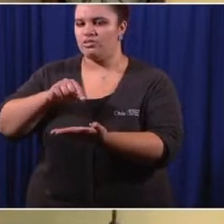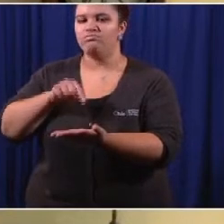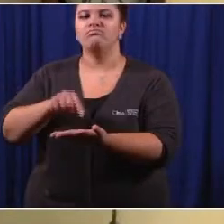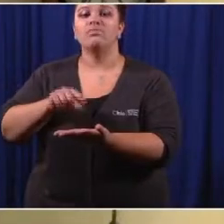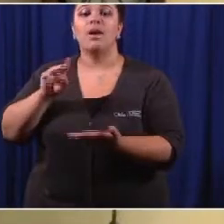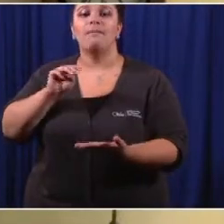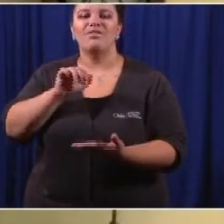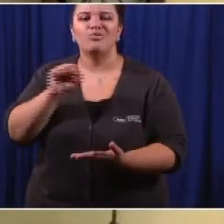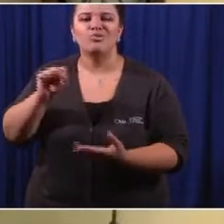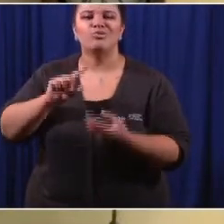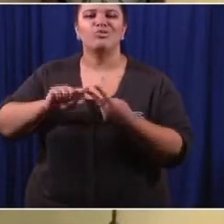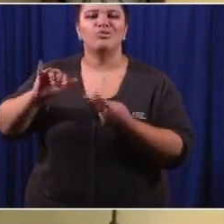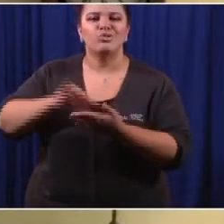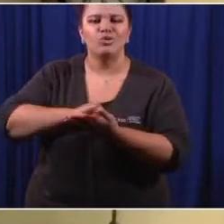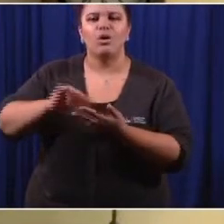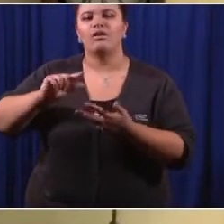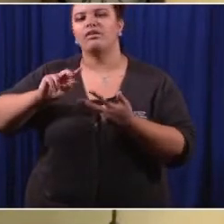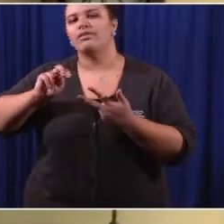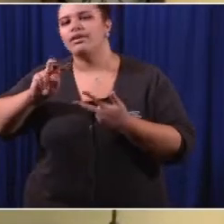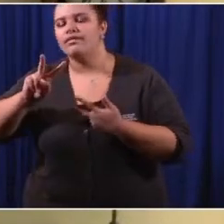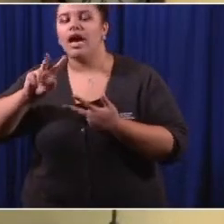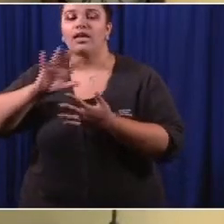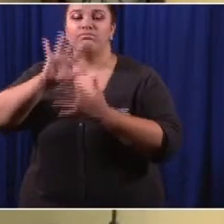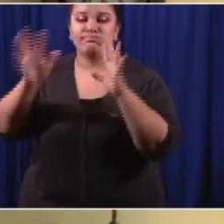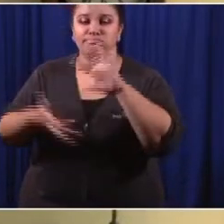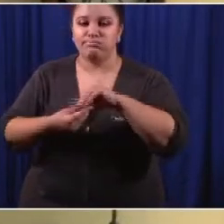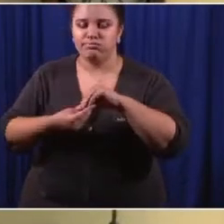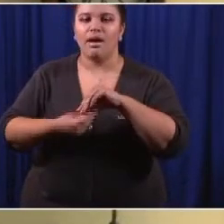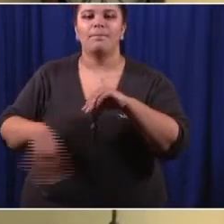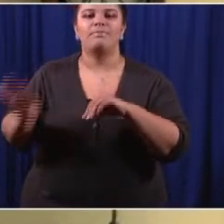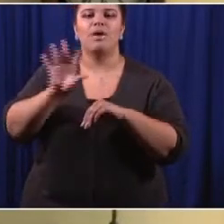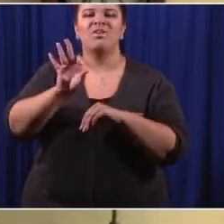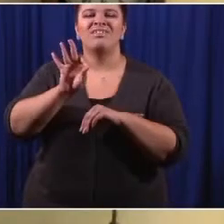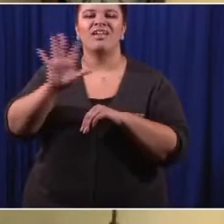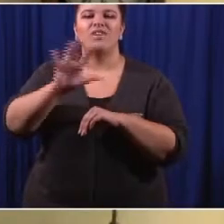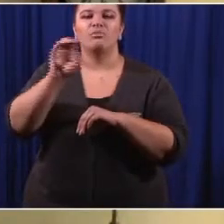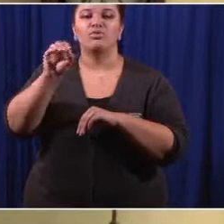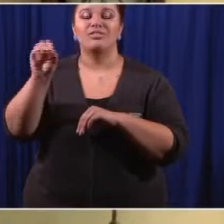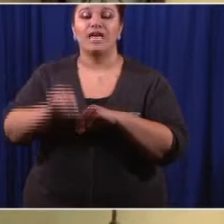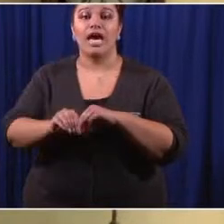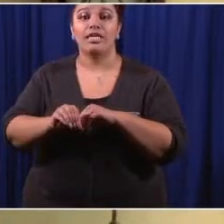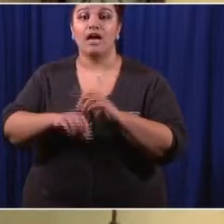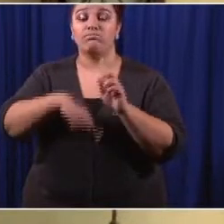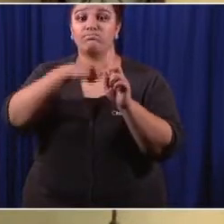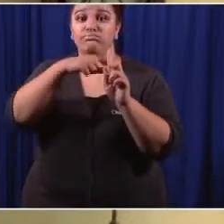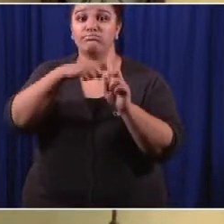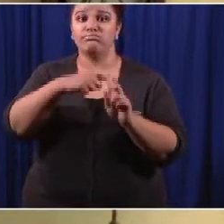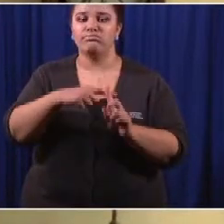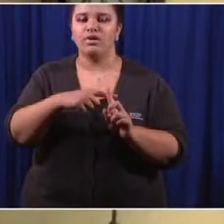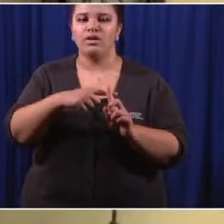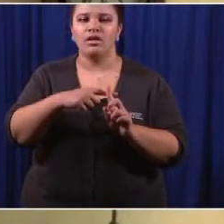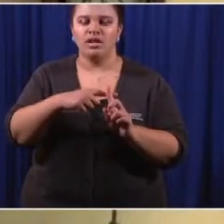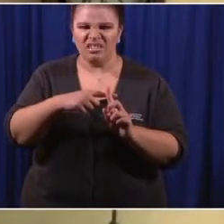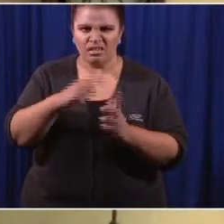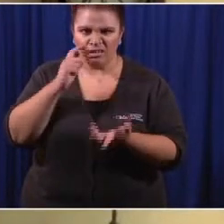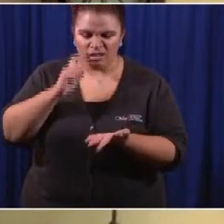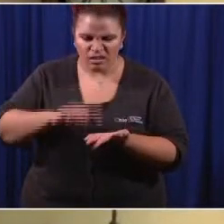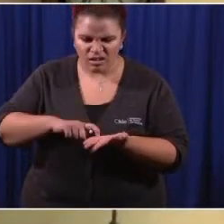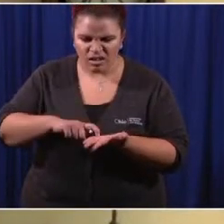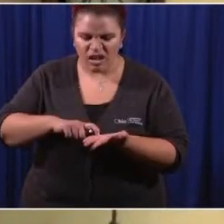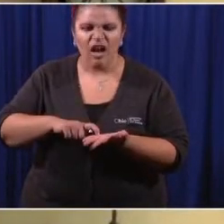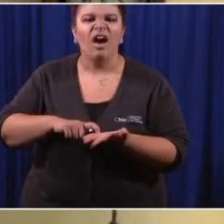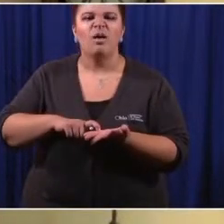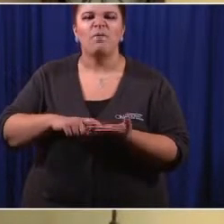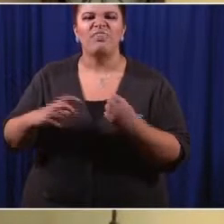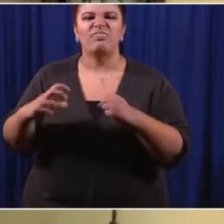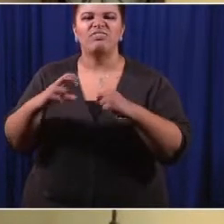Massachusetts, New York, and Nevada that found up to 90% of positive tests are picking up dead virus fragments that the CDC says could be